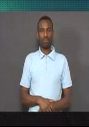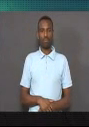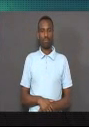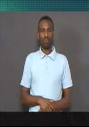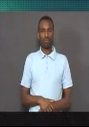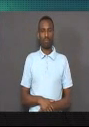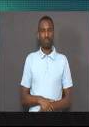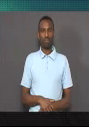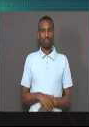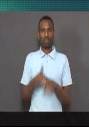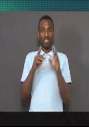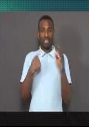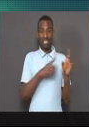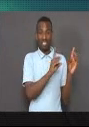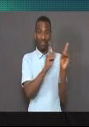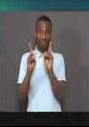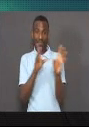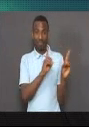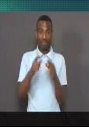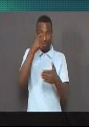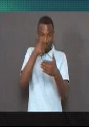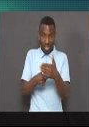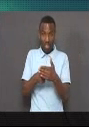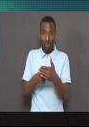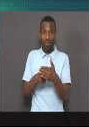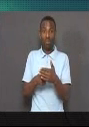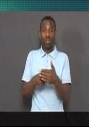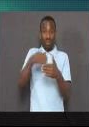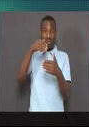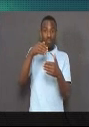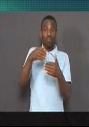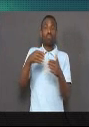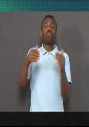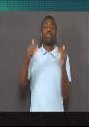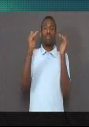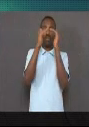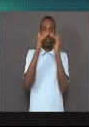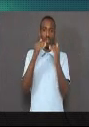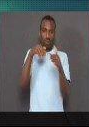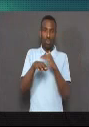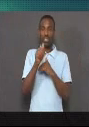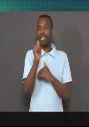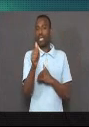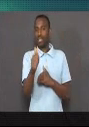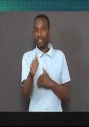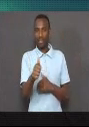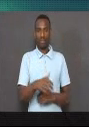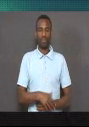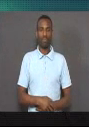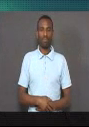We can substitute this value into the equation for acceleration.